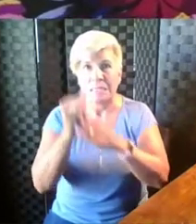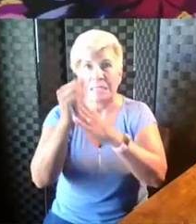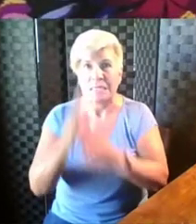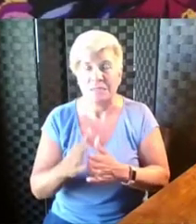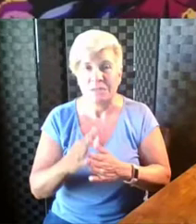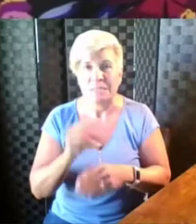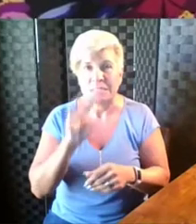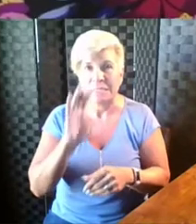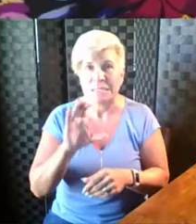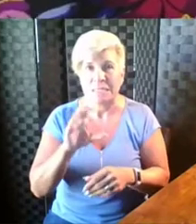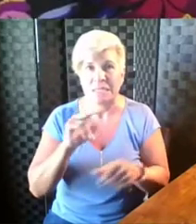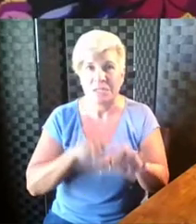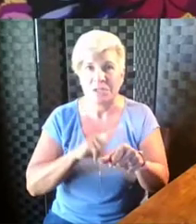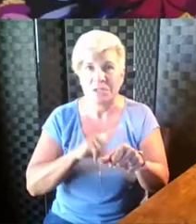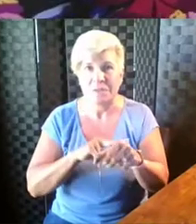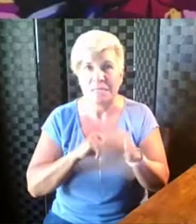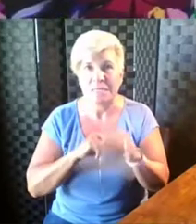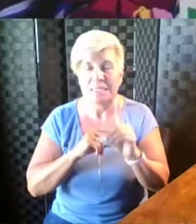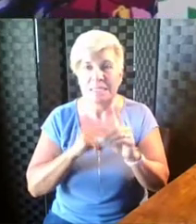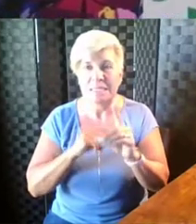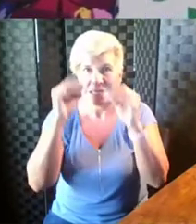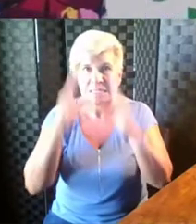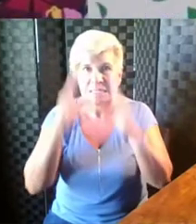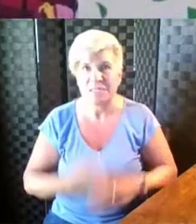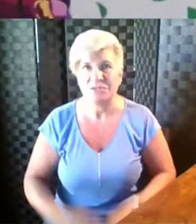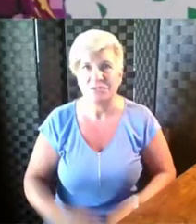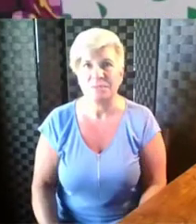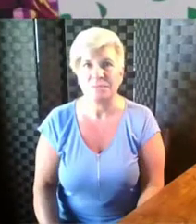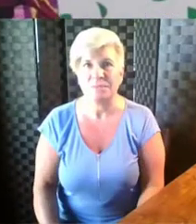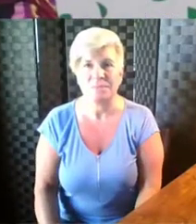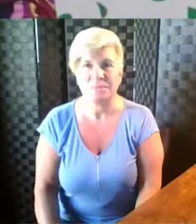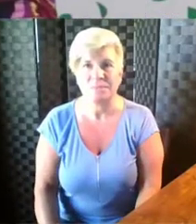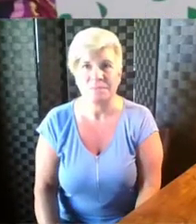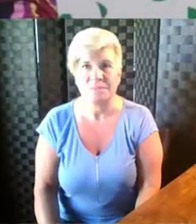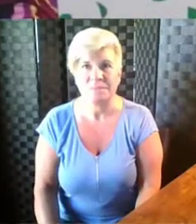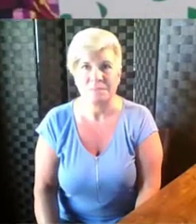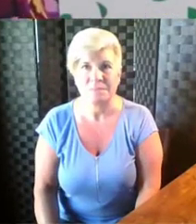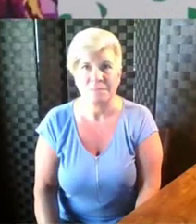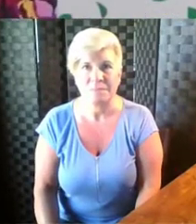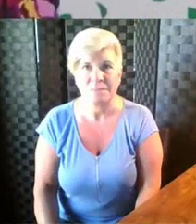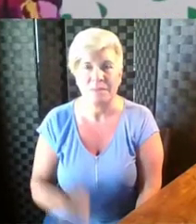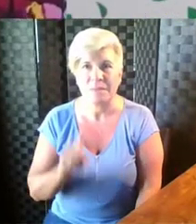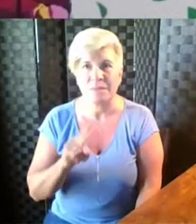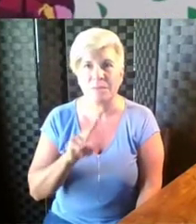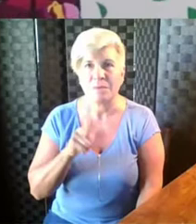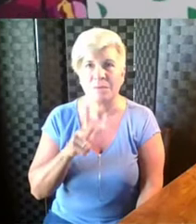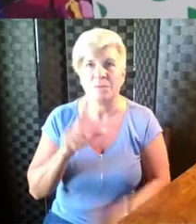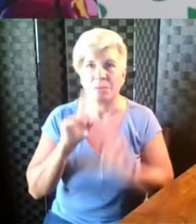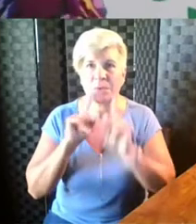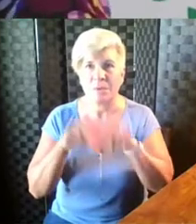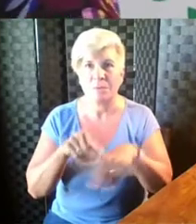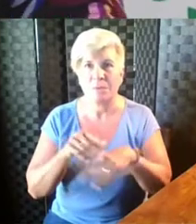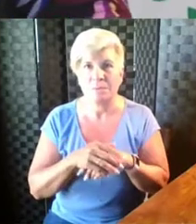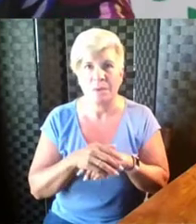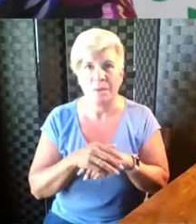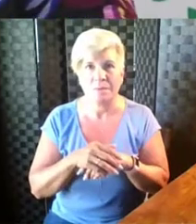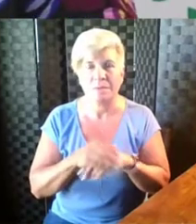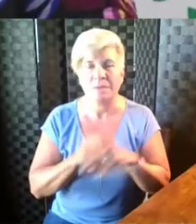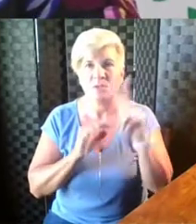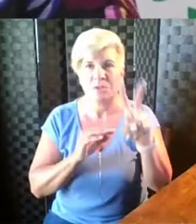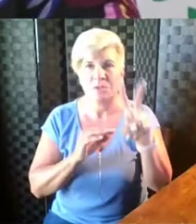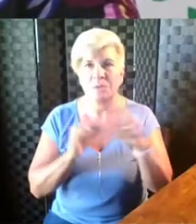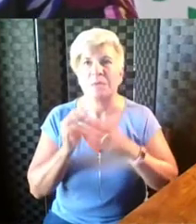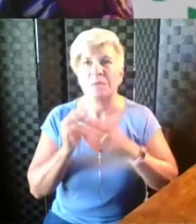leader. C, nurse. D, teacher. Ready? 1, 2, 3,